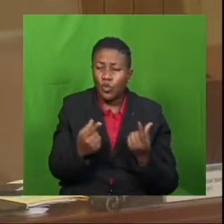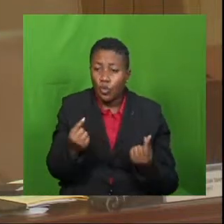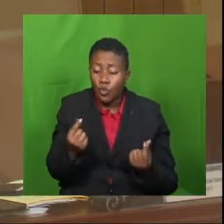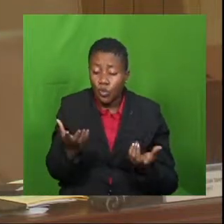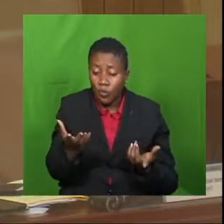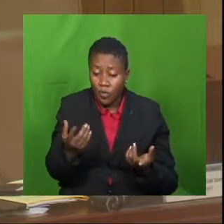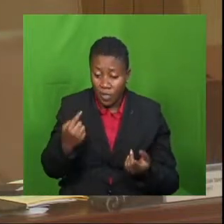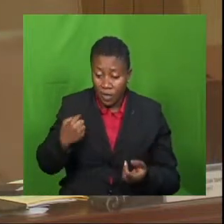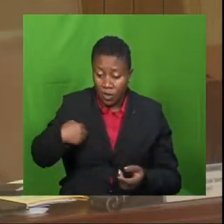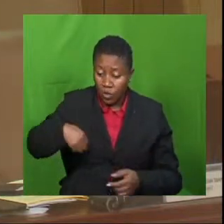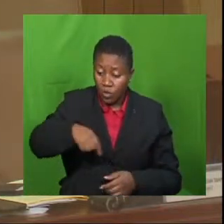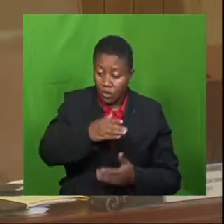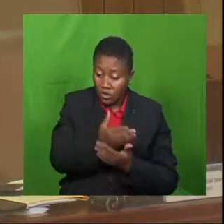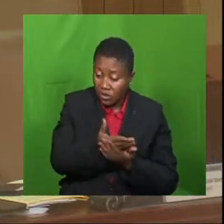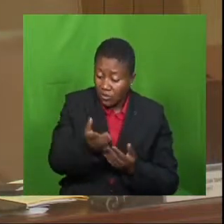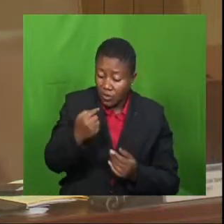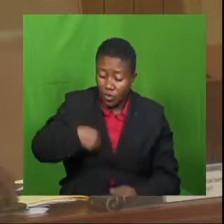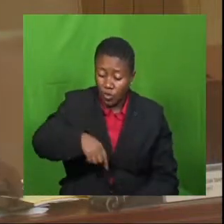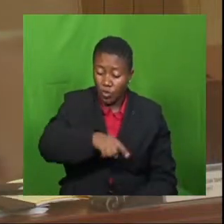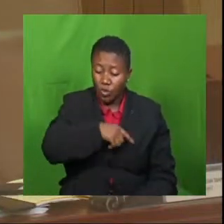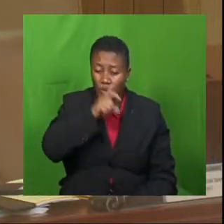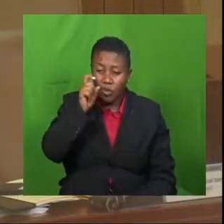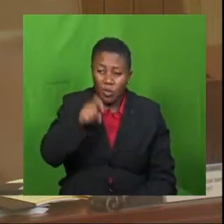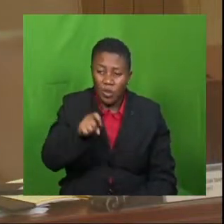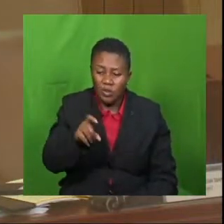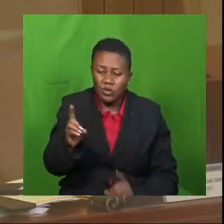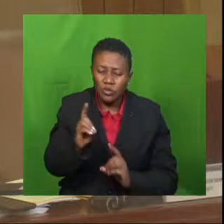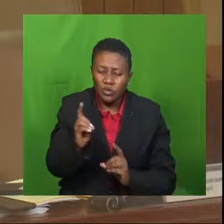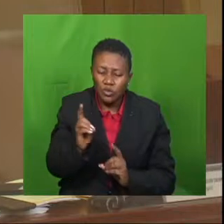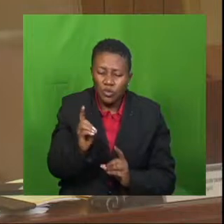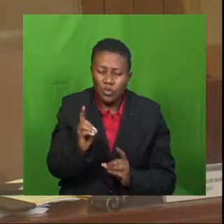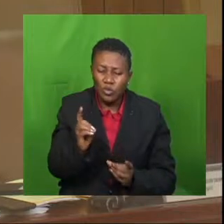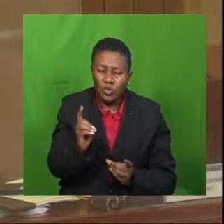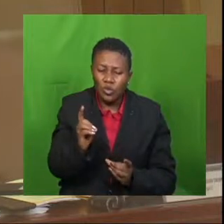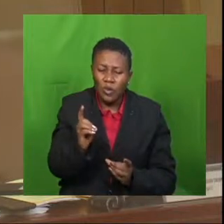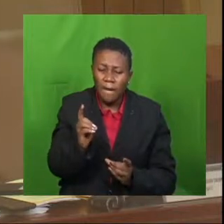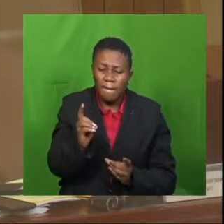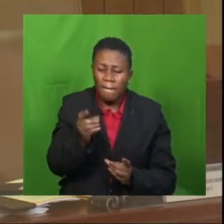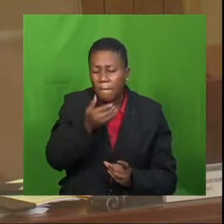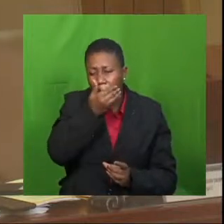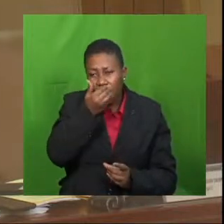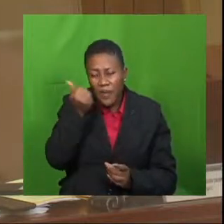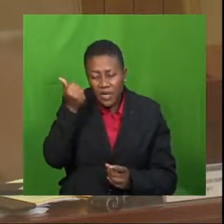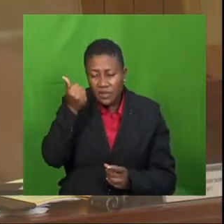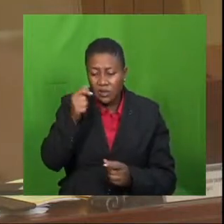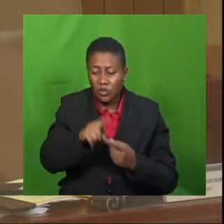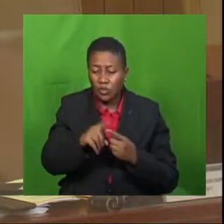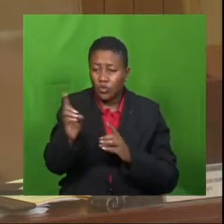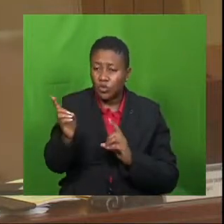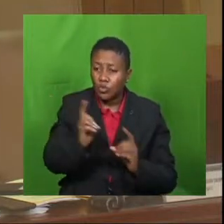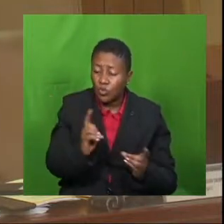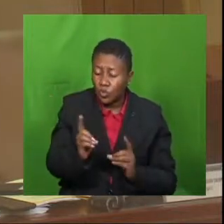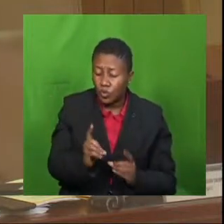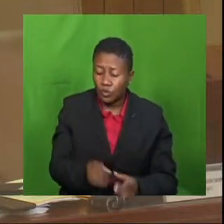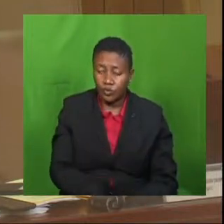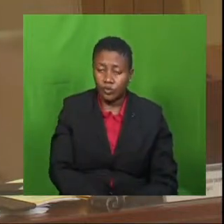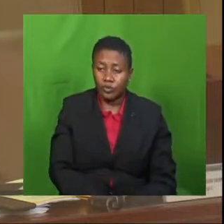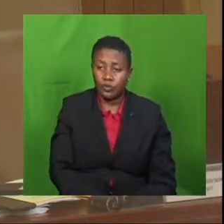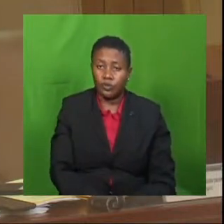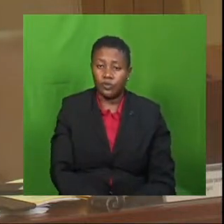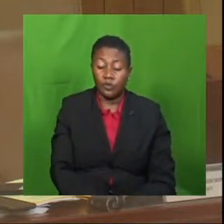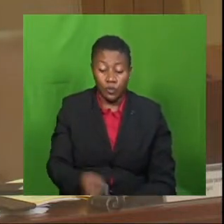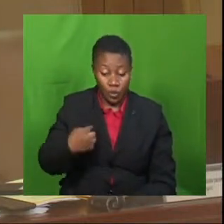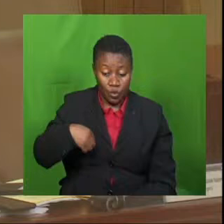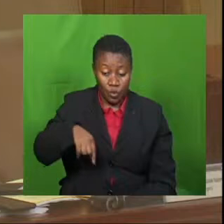that all of us must do our best to embrace and pursue aggressively. Mr. Speaker, we